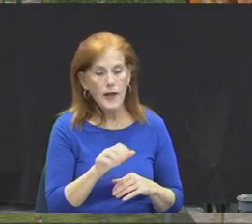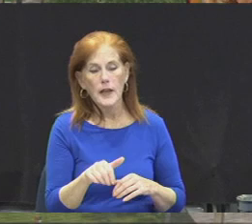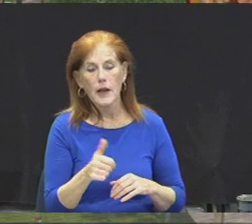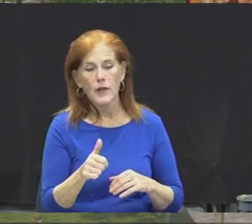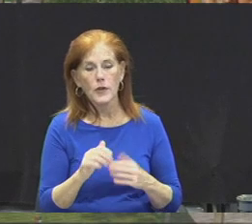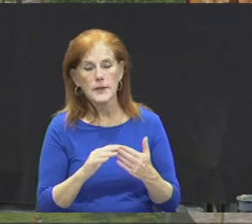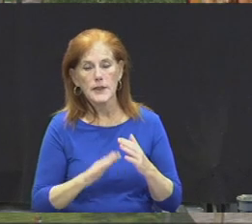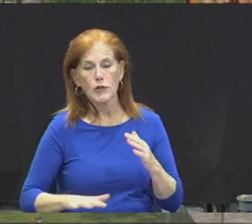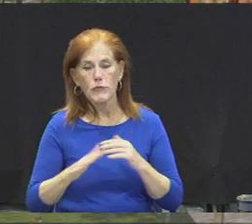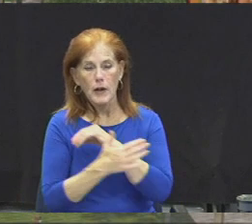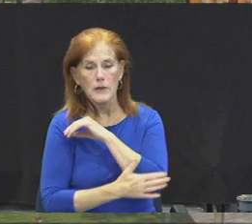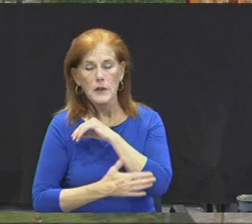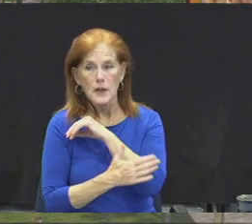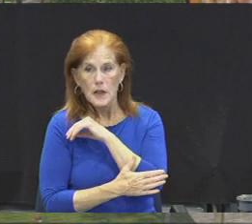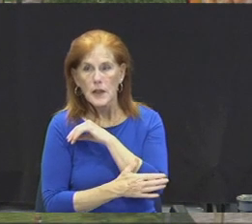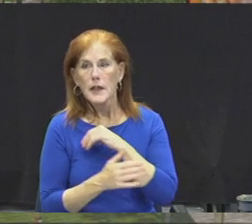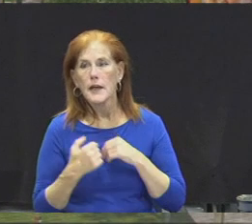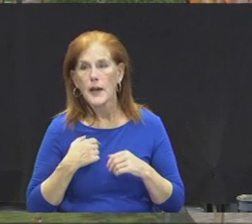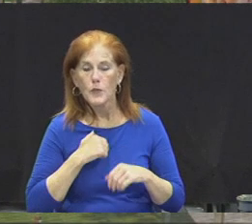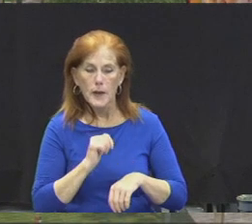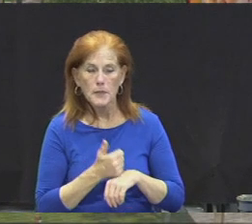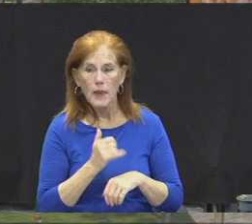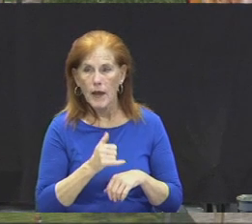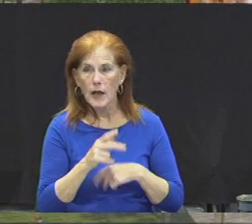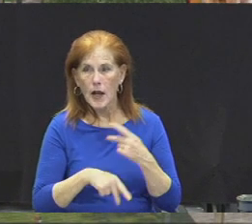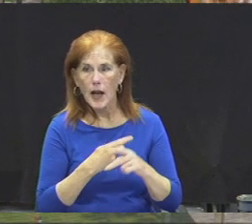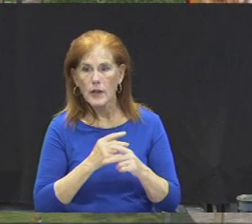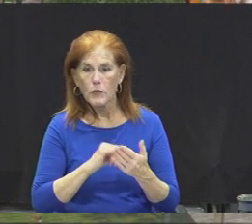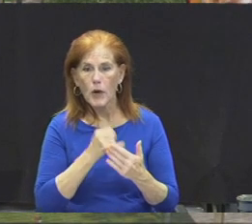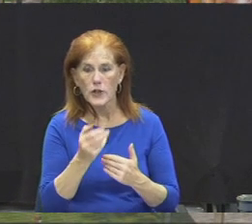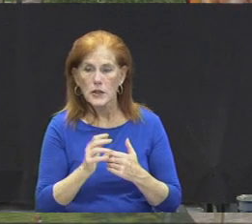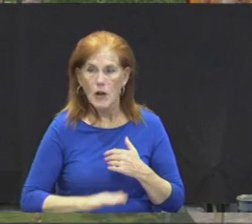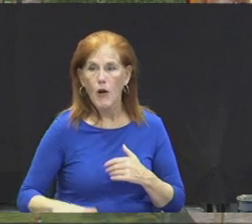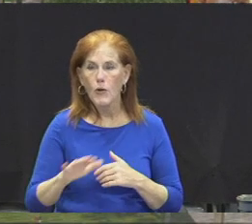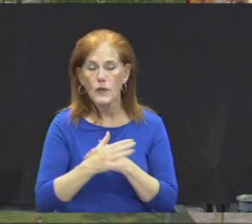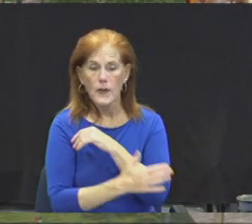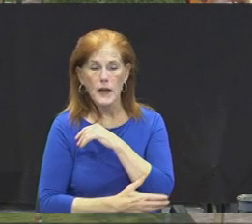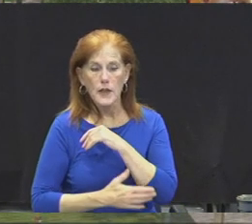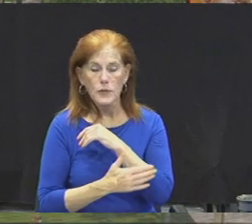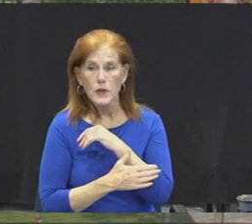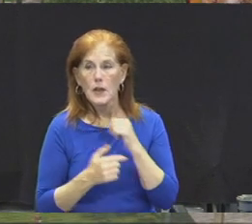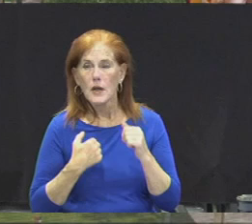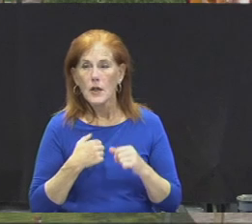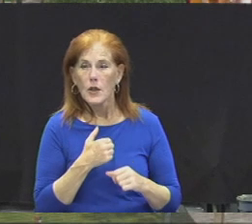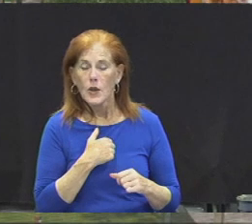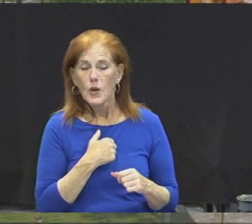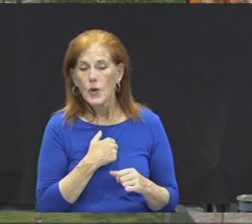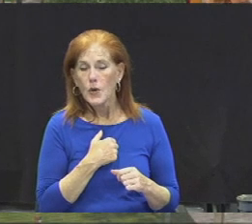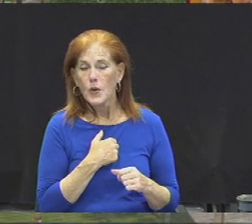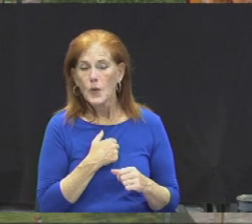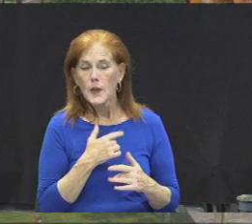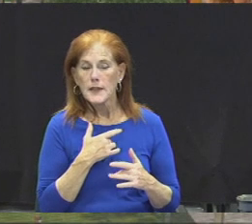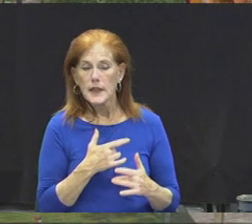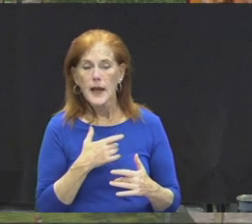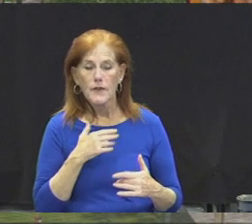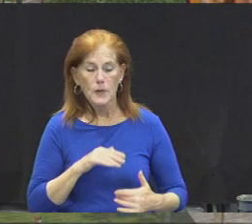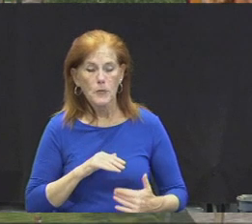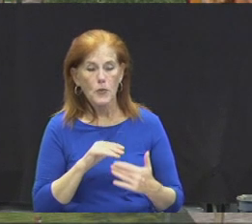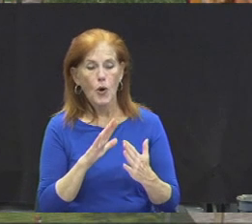cities, and we implement these kinds of projects across the country. So typically our approach is one